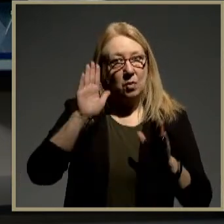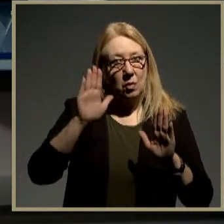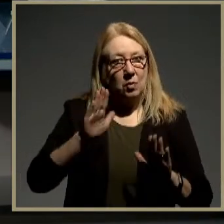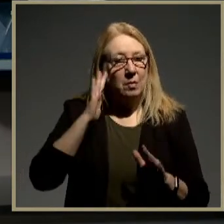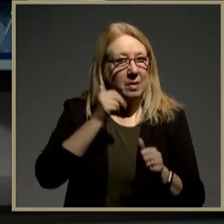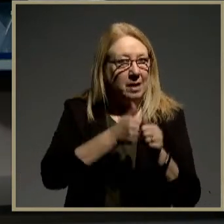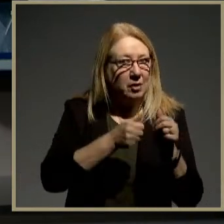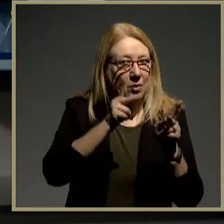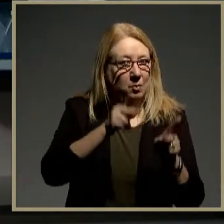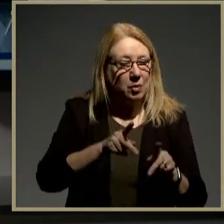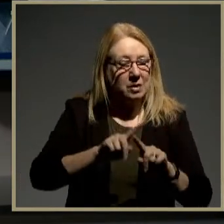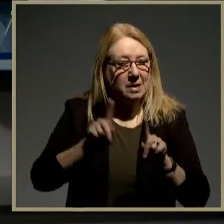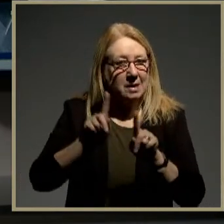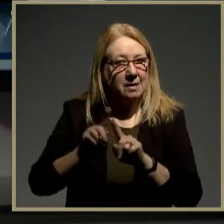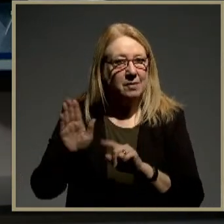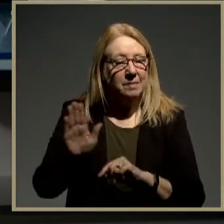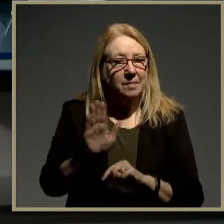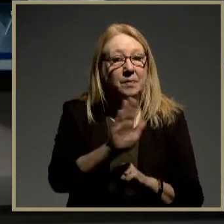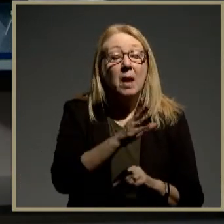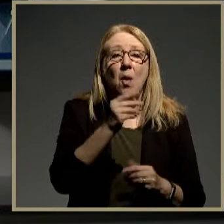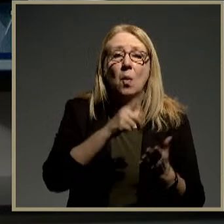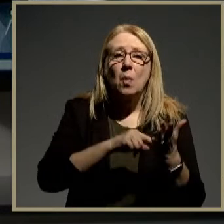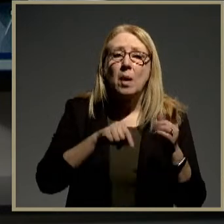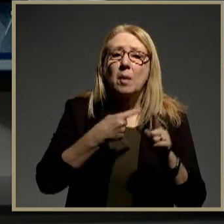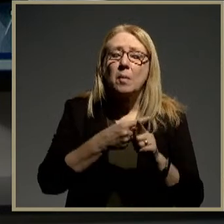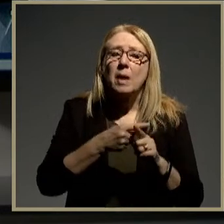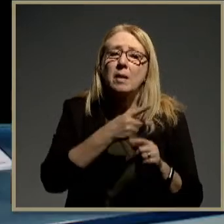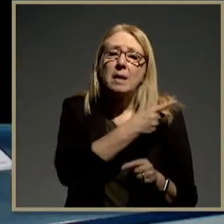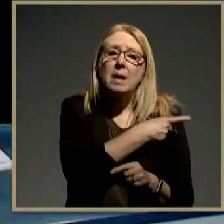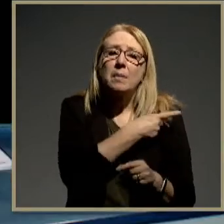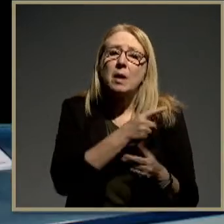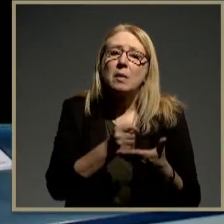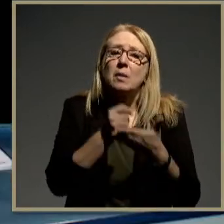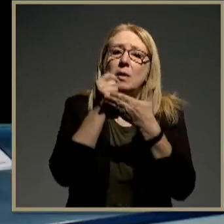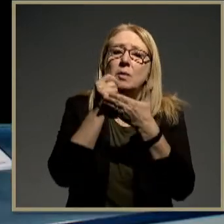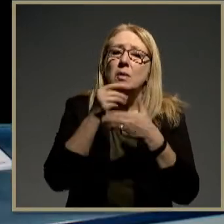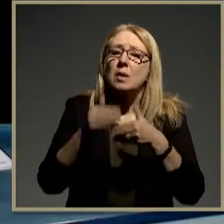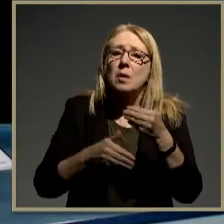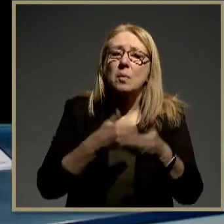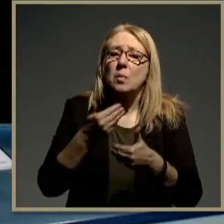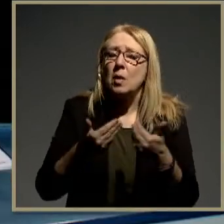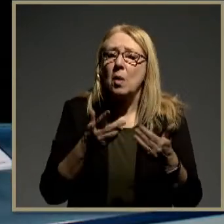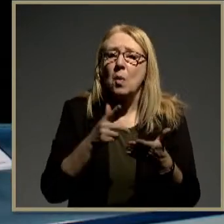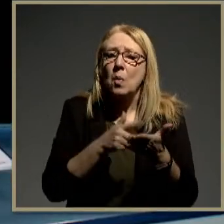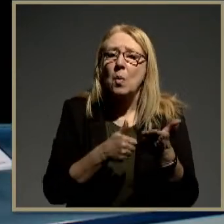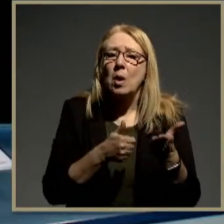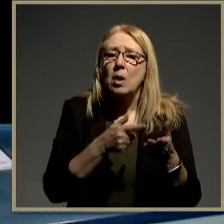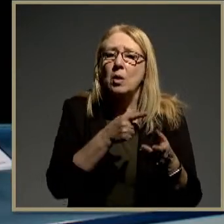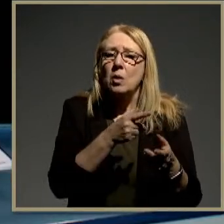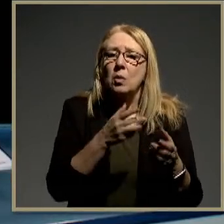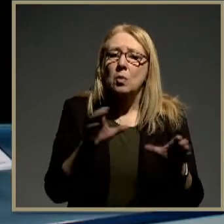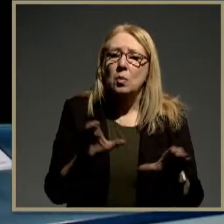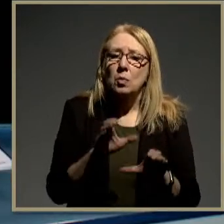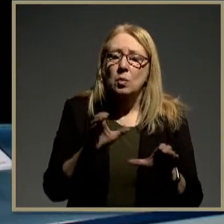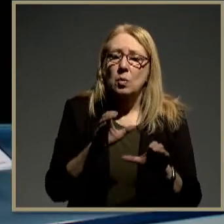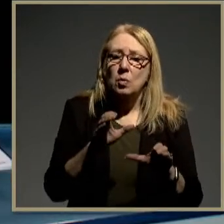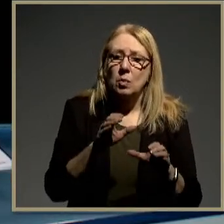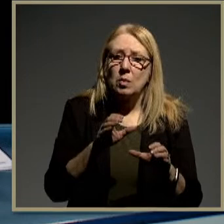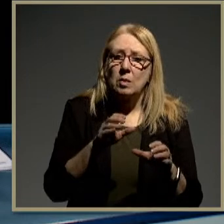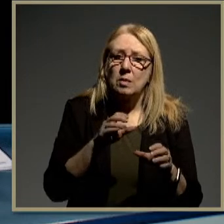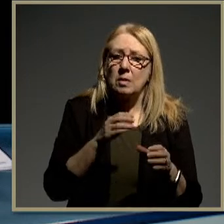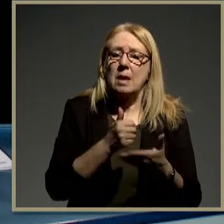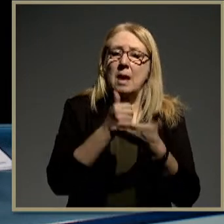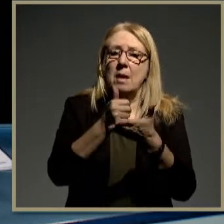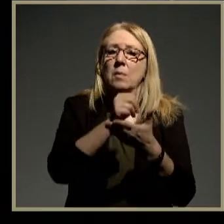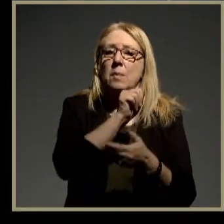going to be different. What about your patient's treatment process? What methodologies did you use to get them back on their